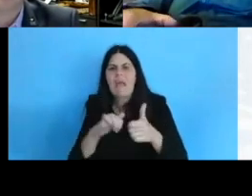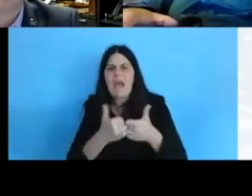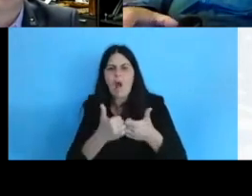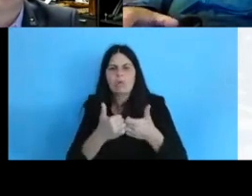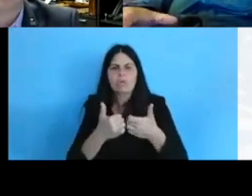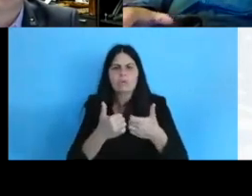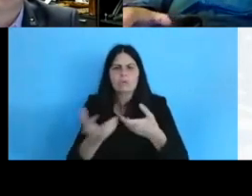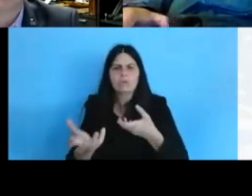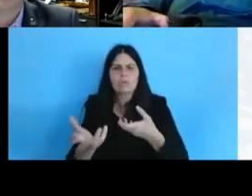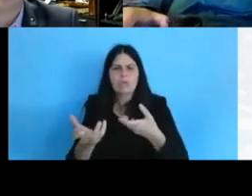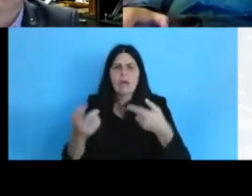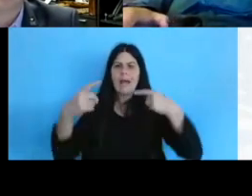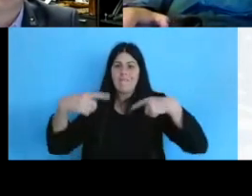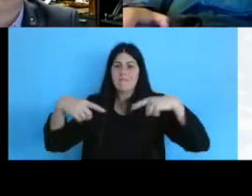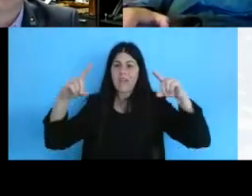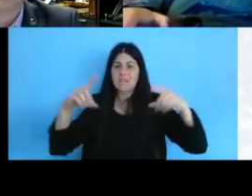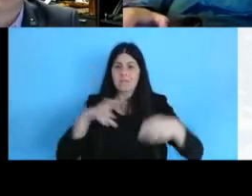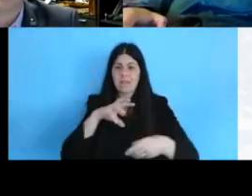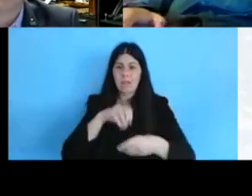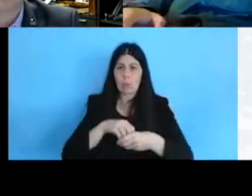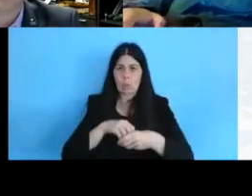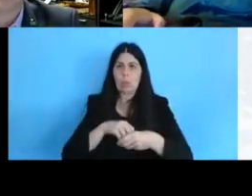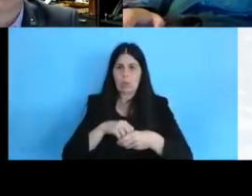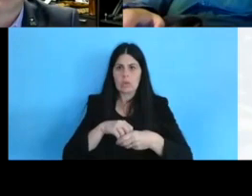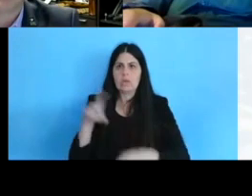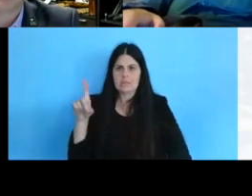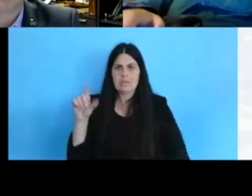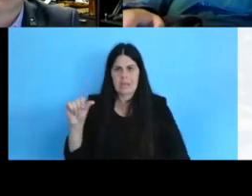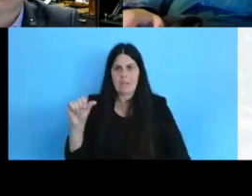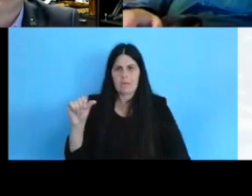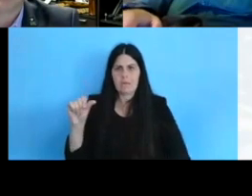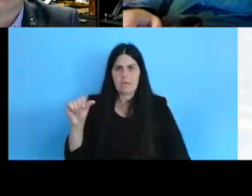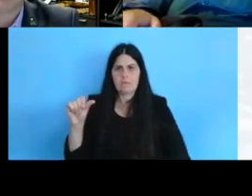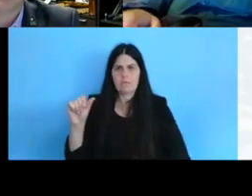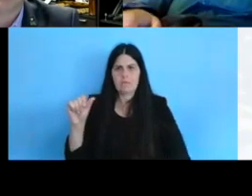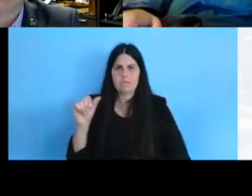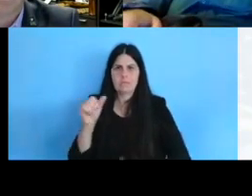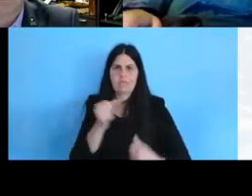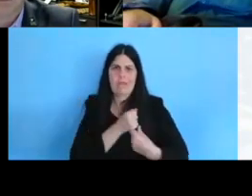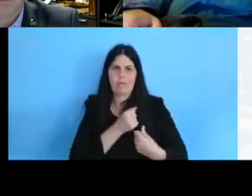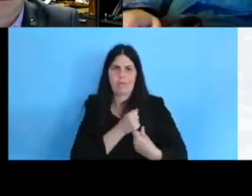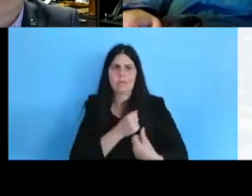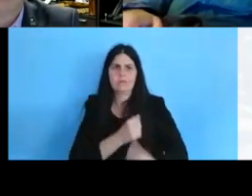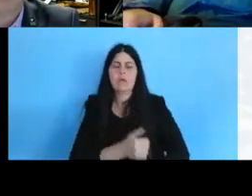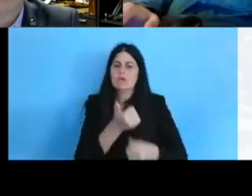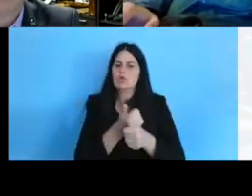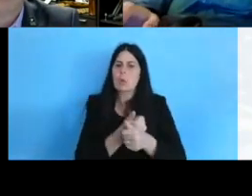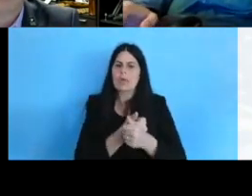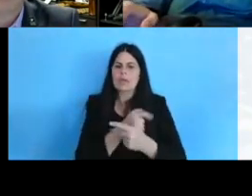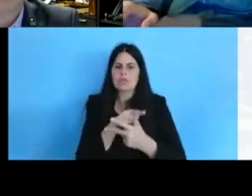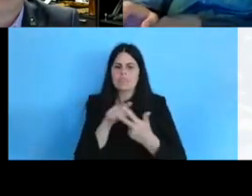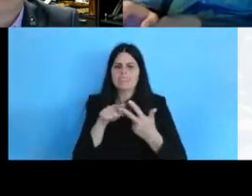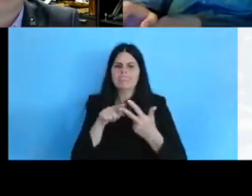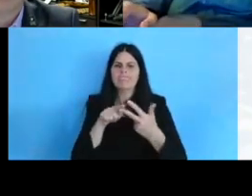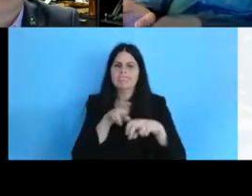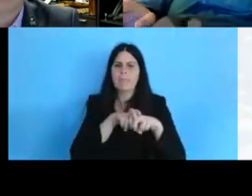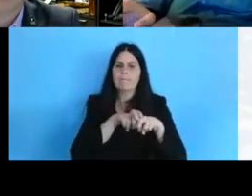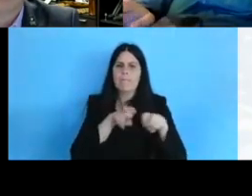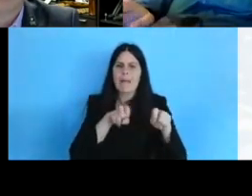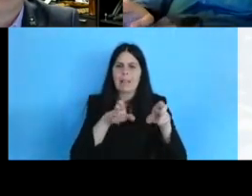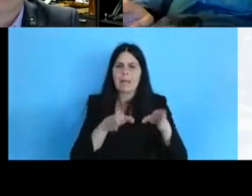our panelists are going to speak to different parts of that. So thank you to you all for